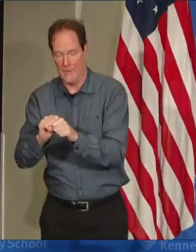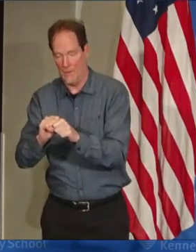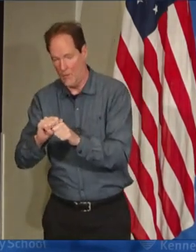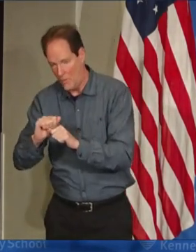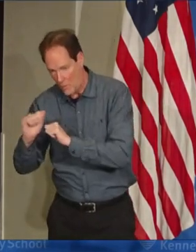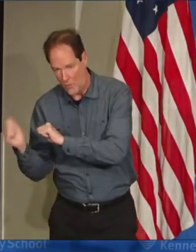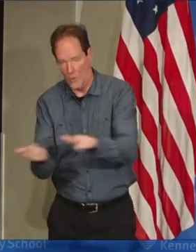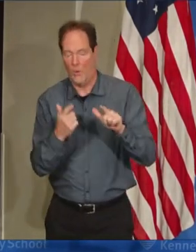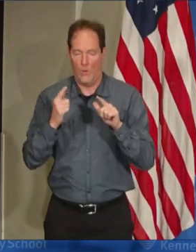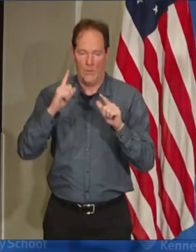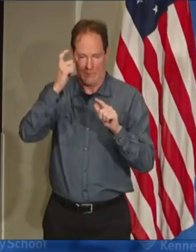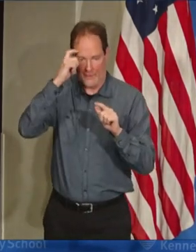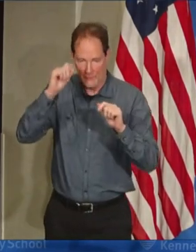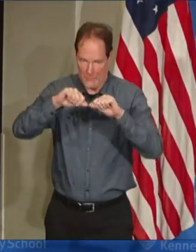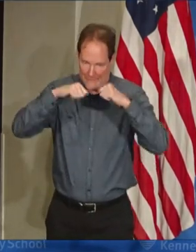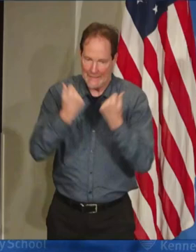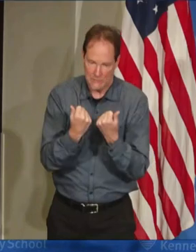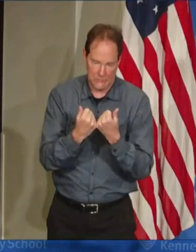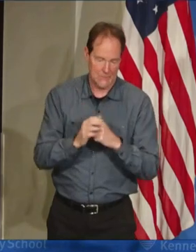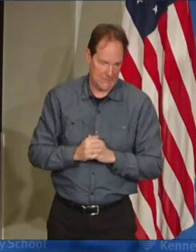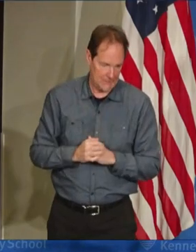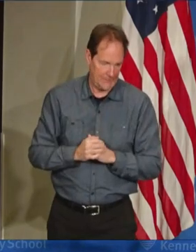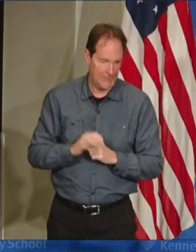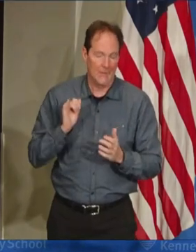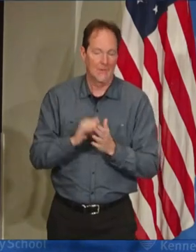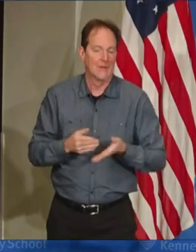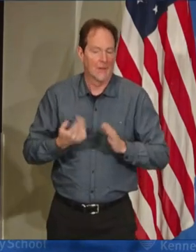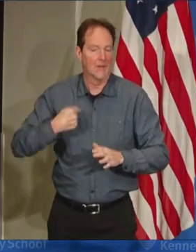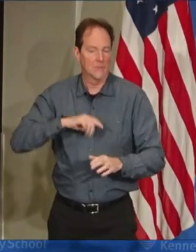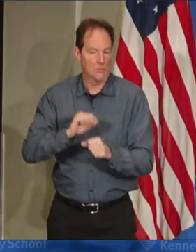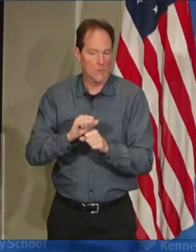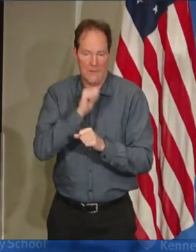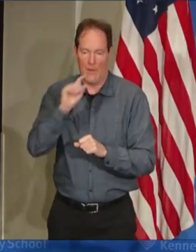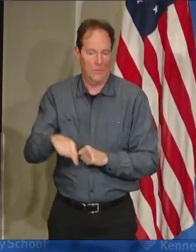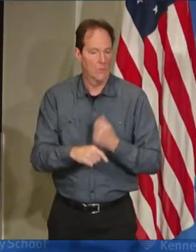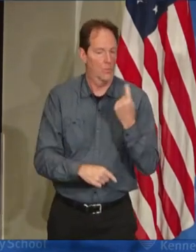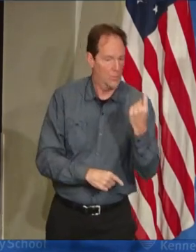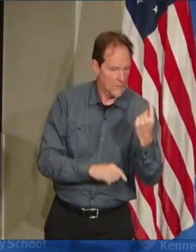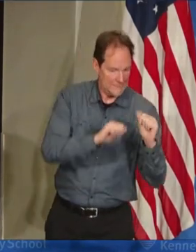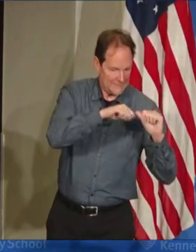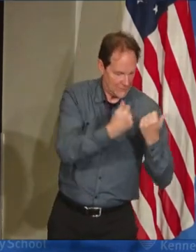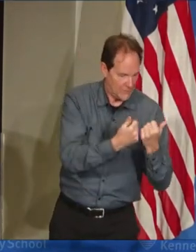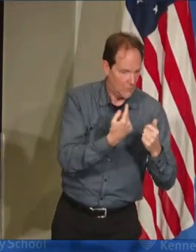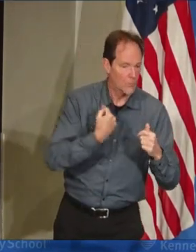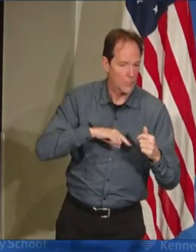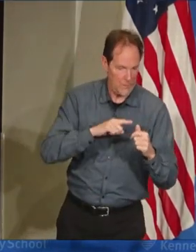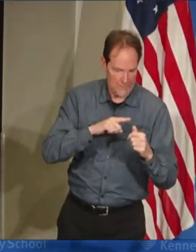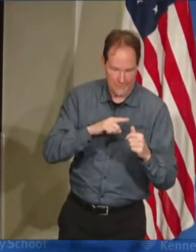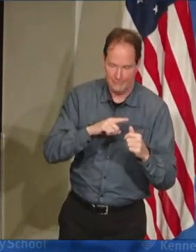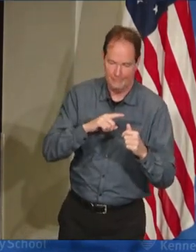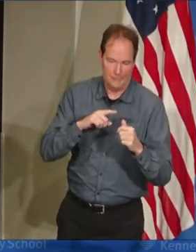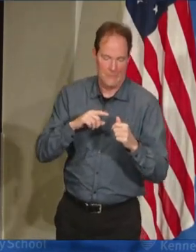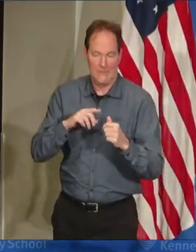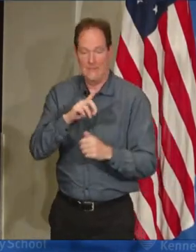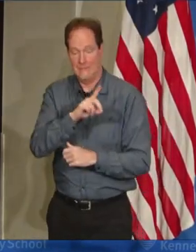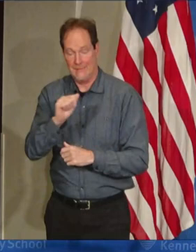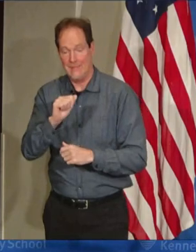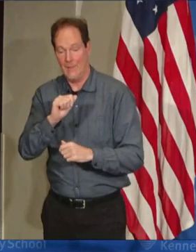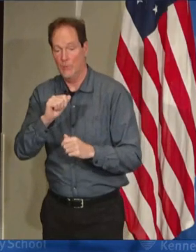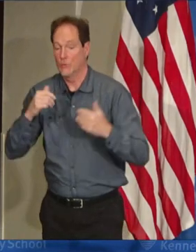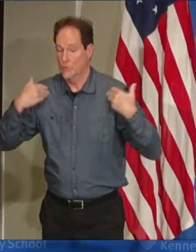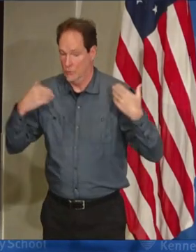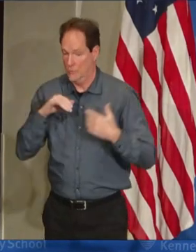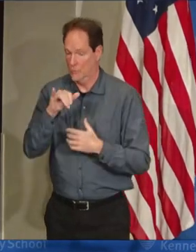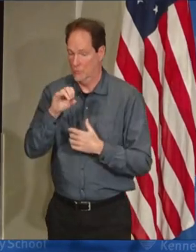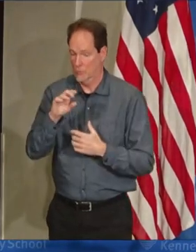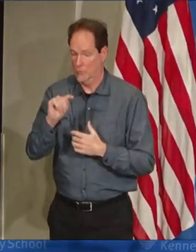really allowed us to work not just in one agency, but we did work, for example, on disabled youth,